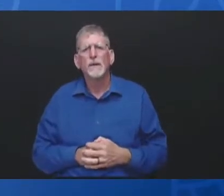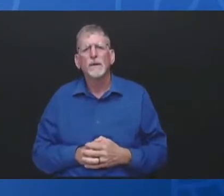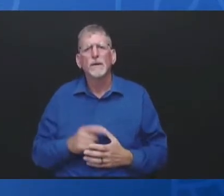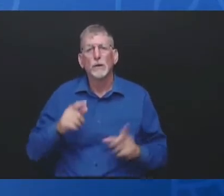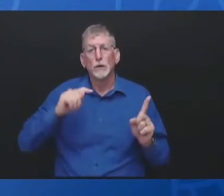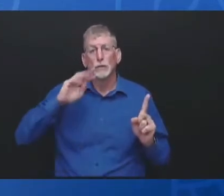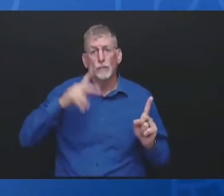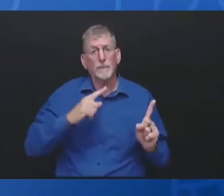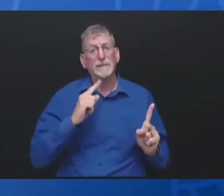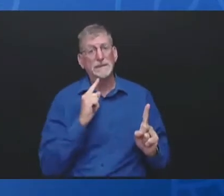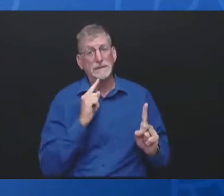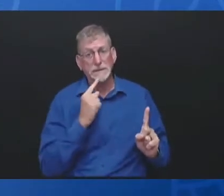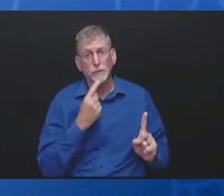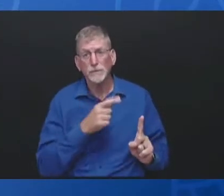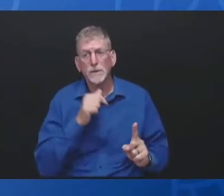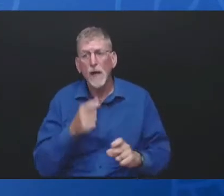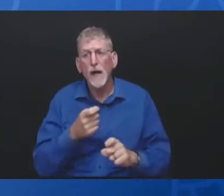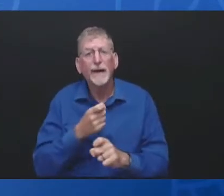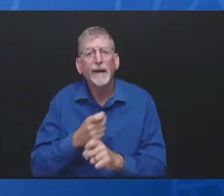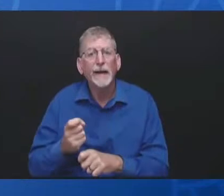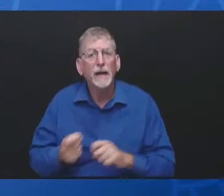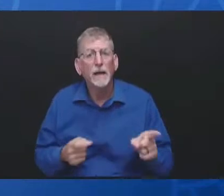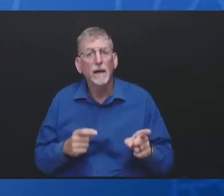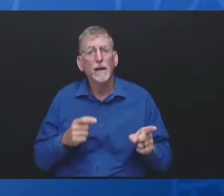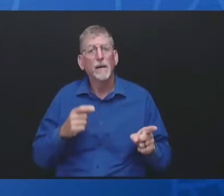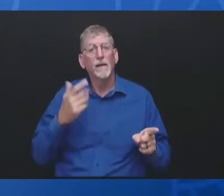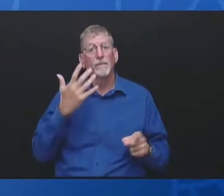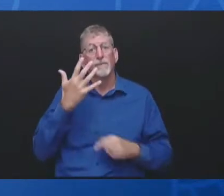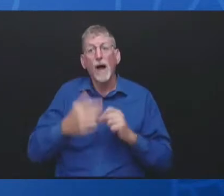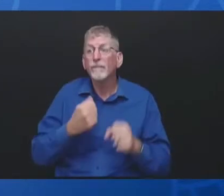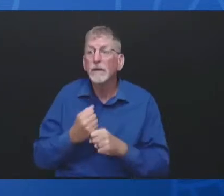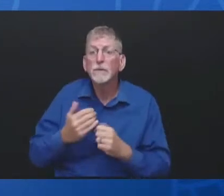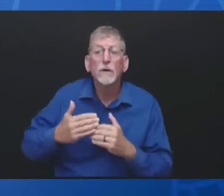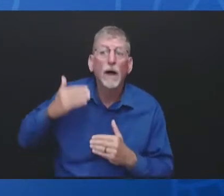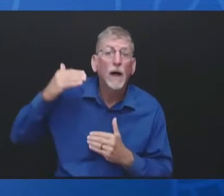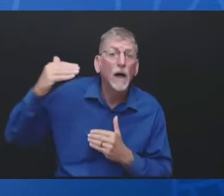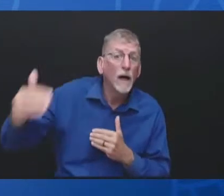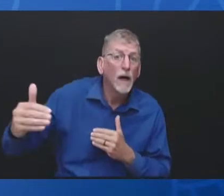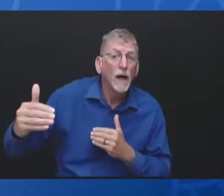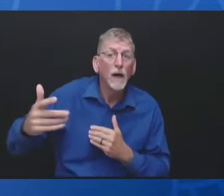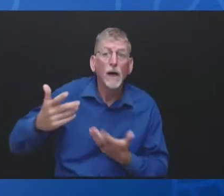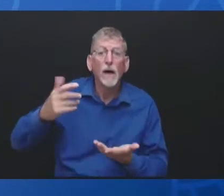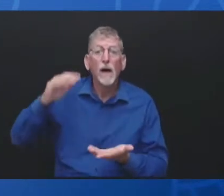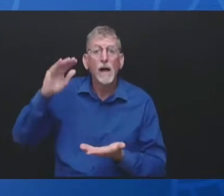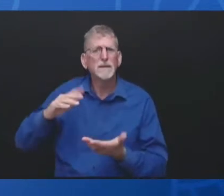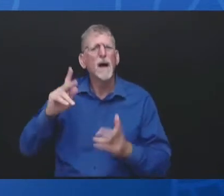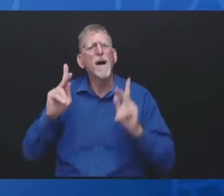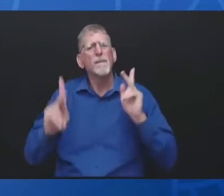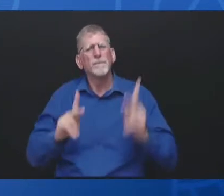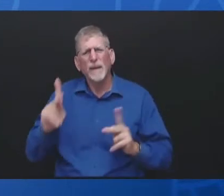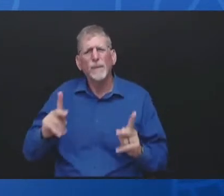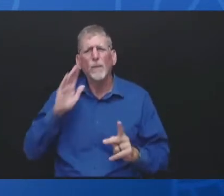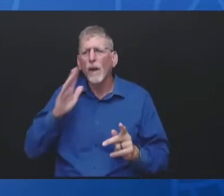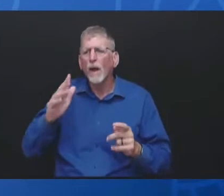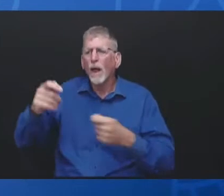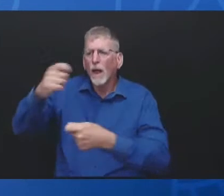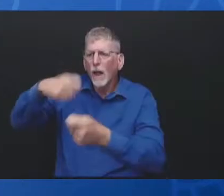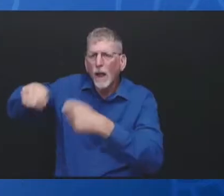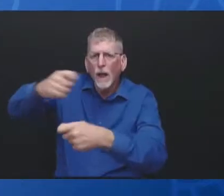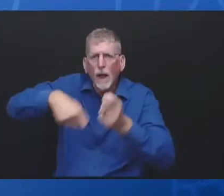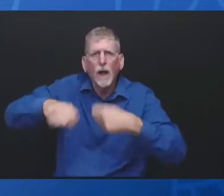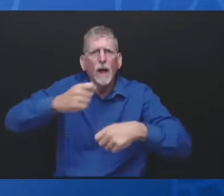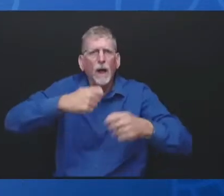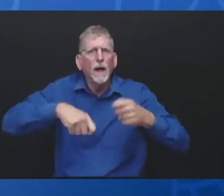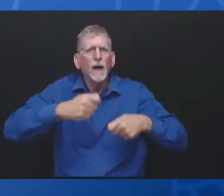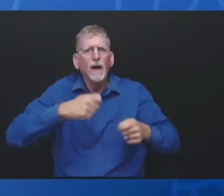because otherwise, in 5 years or sooner, someone will be in your position, someone else will definitely be in my position,